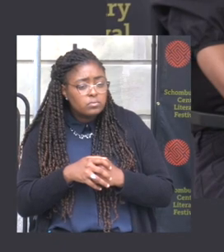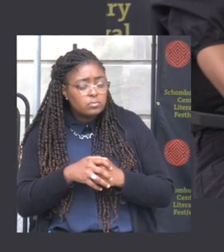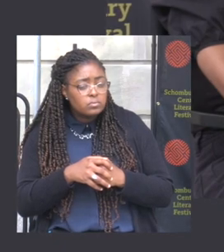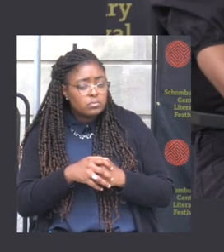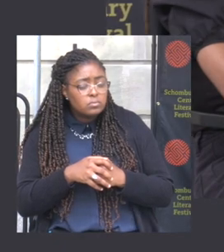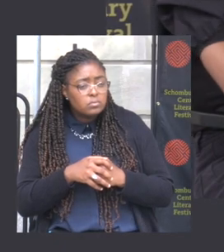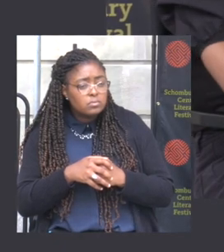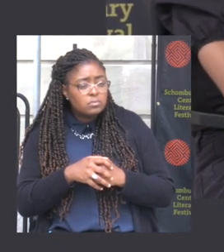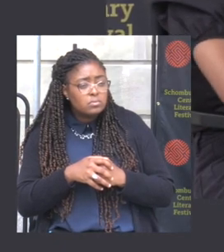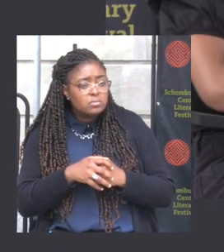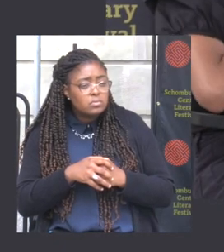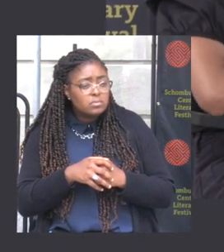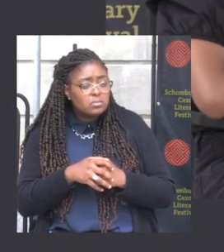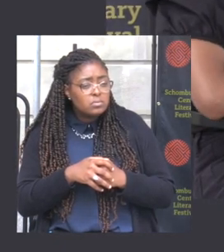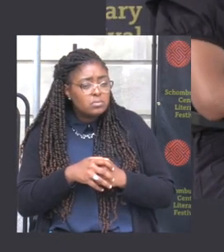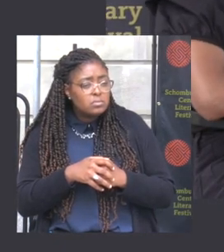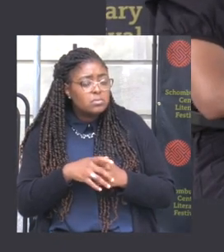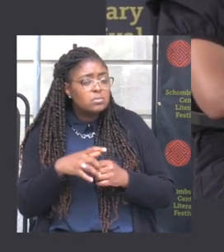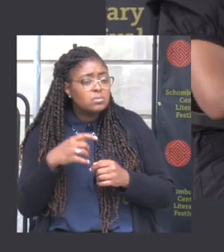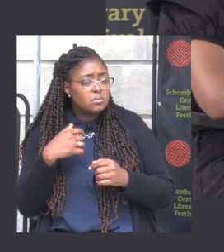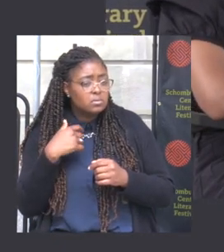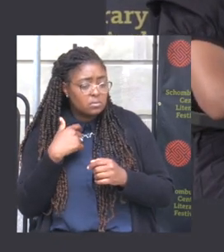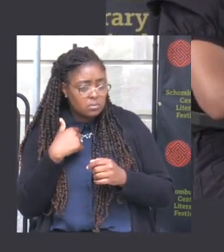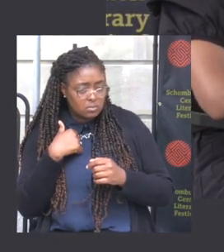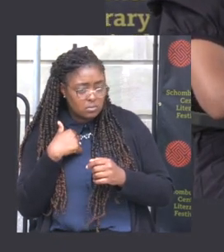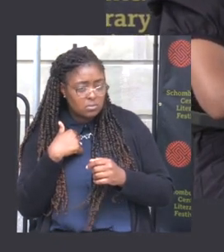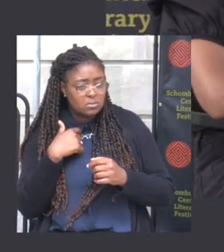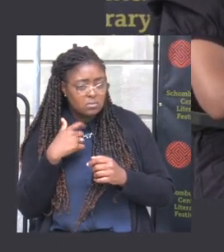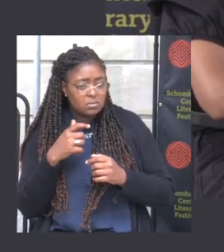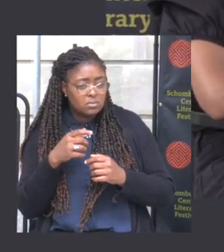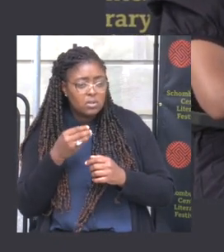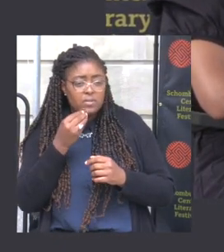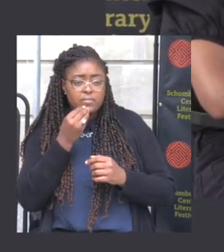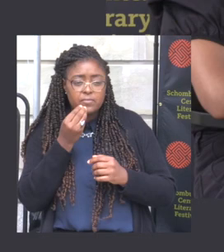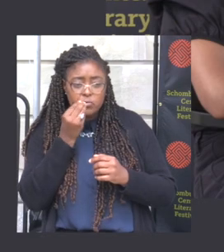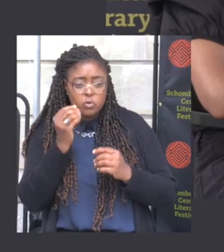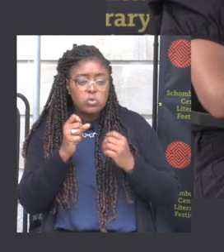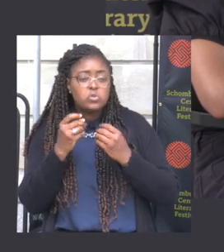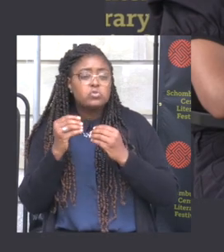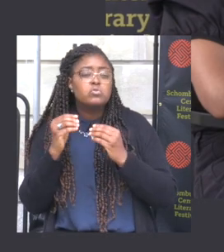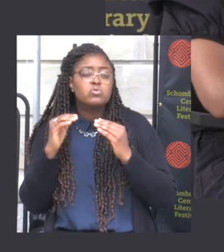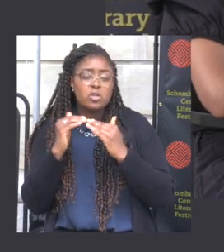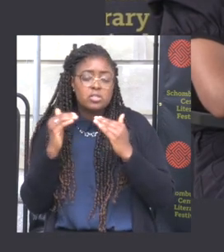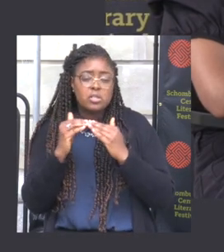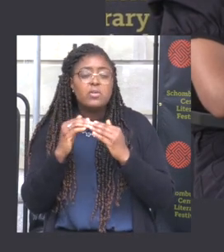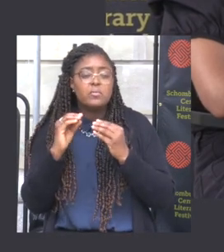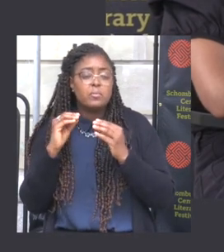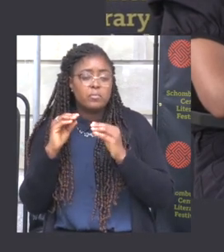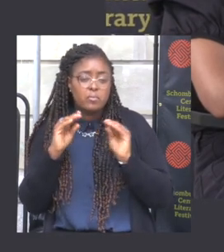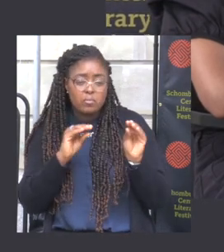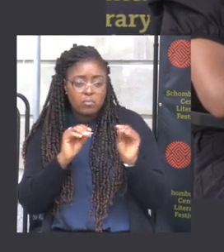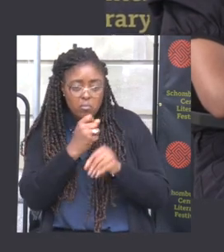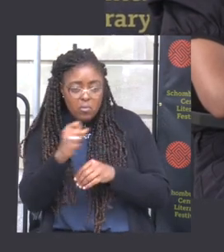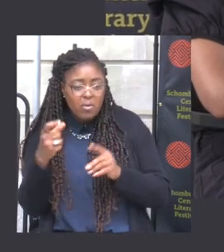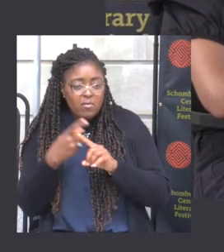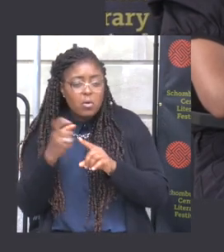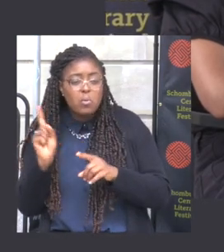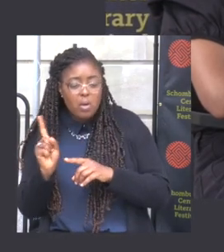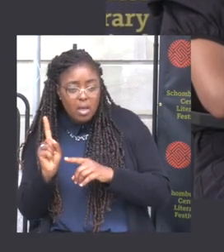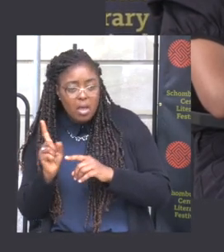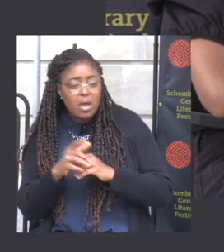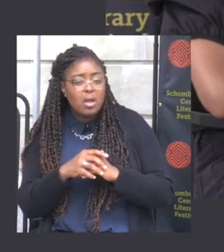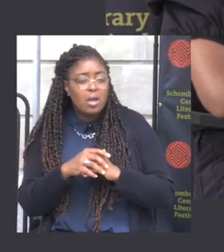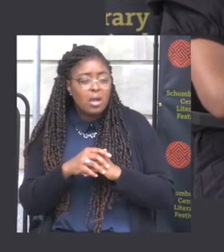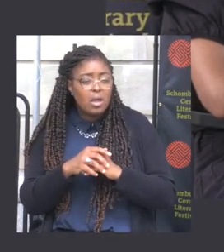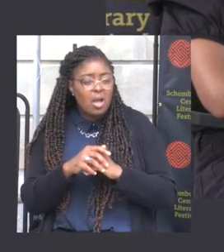Well, I'll start with food justice movement, and I'll say this. I think a lot of us, because of the in-up response of